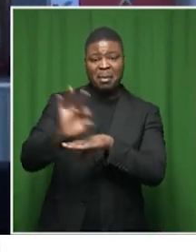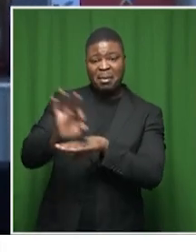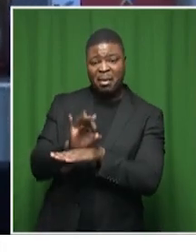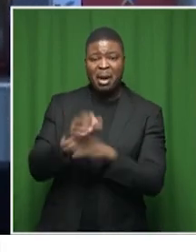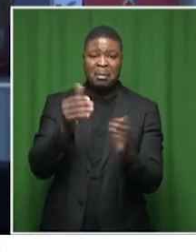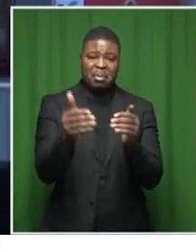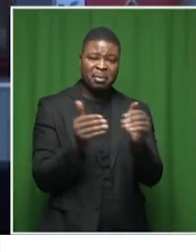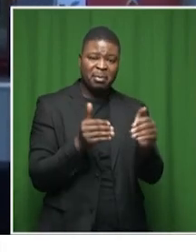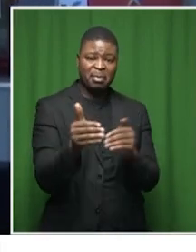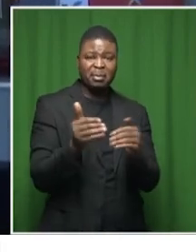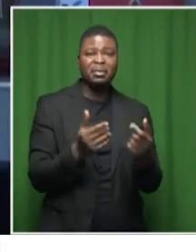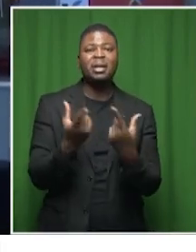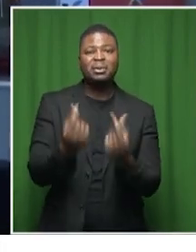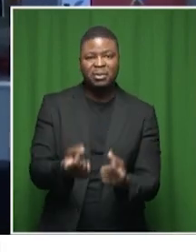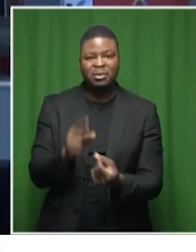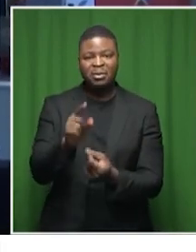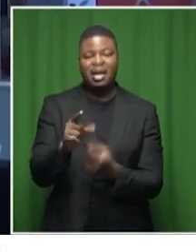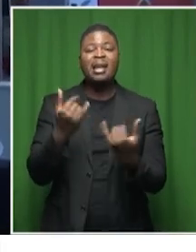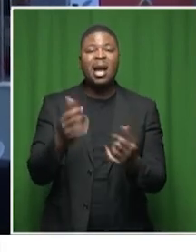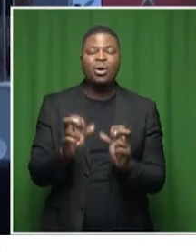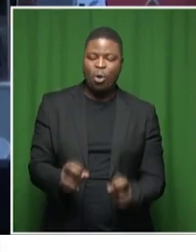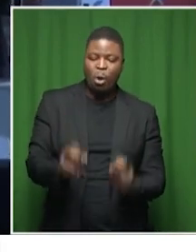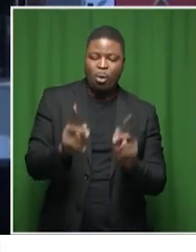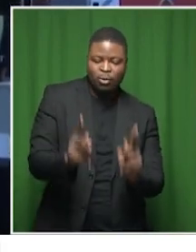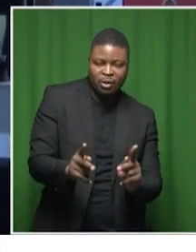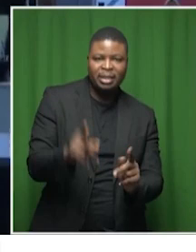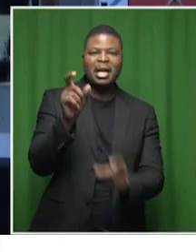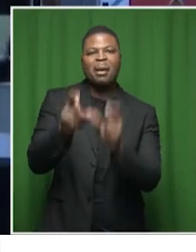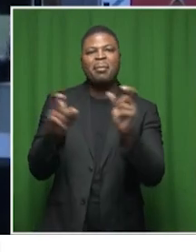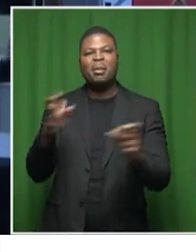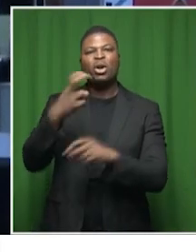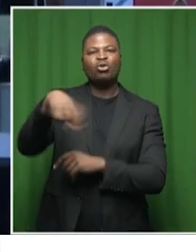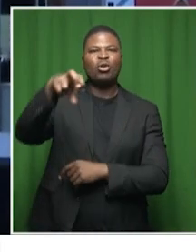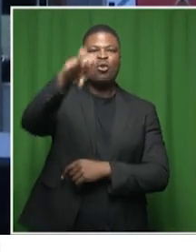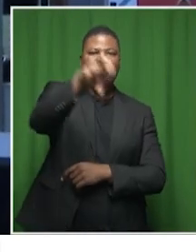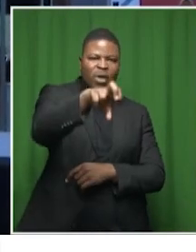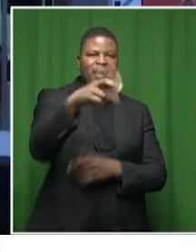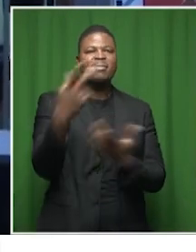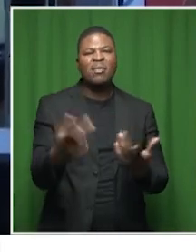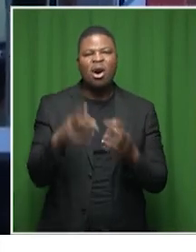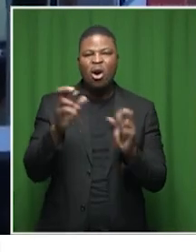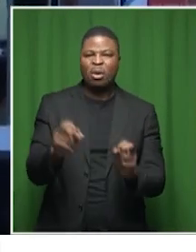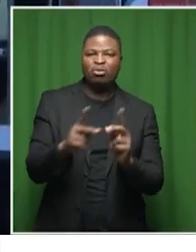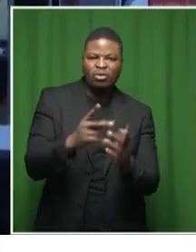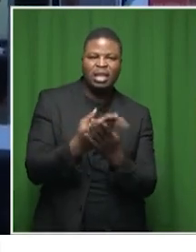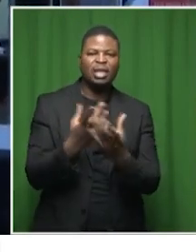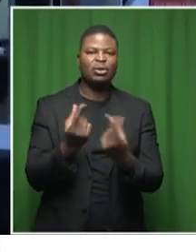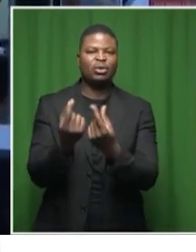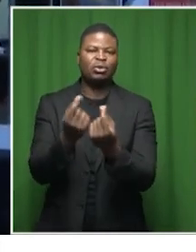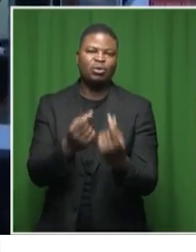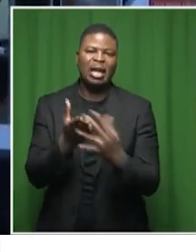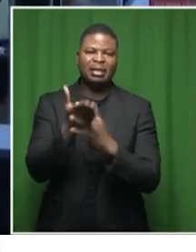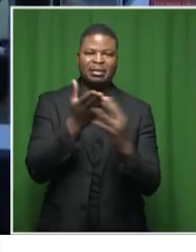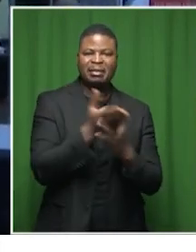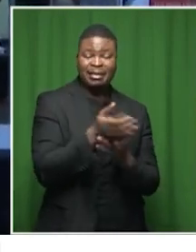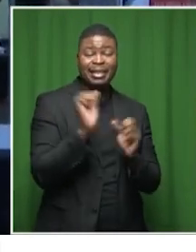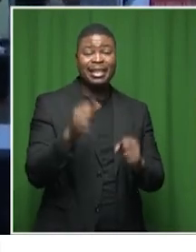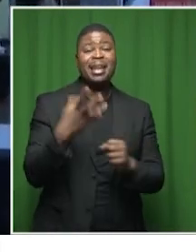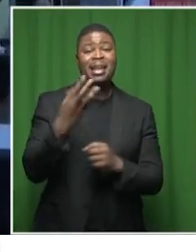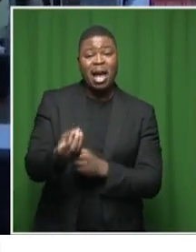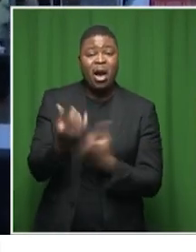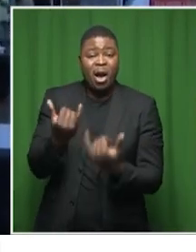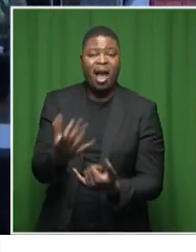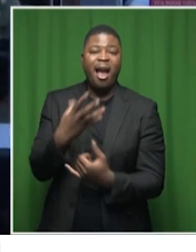opportunities that are available for people in the tourism industry, whatever it may be. I mean, now there are so many different careers